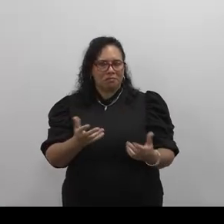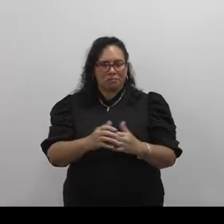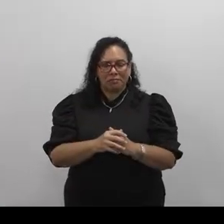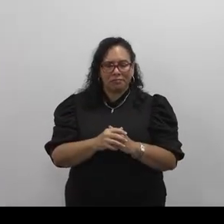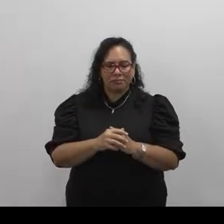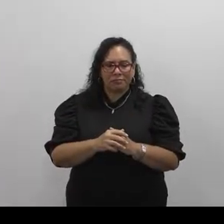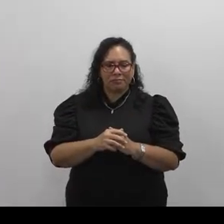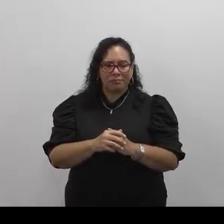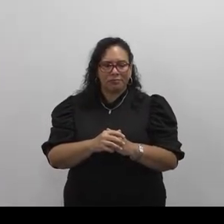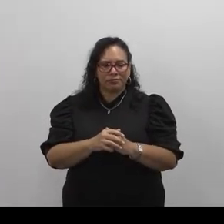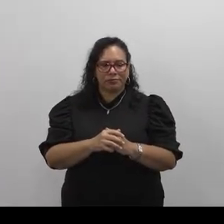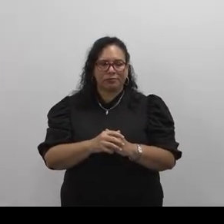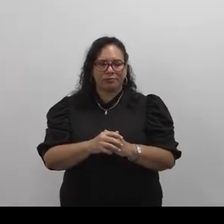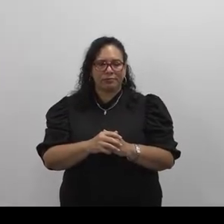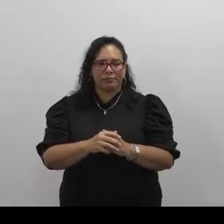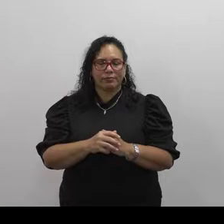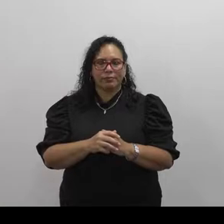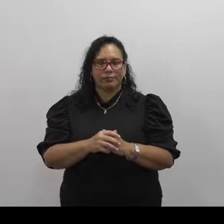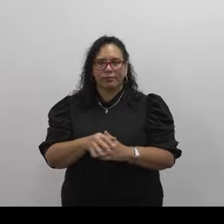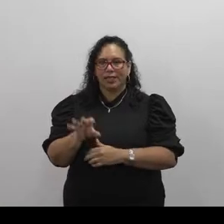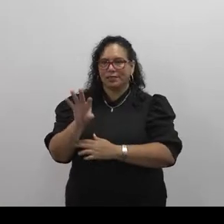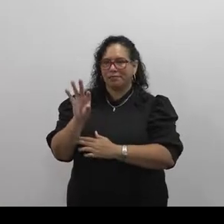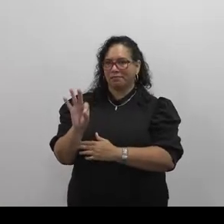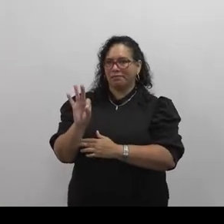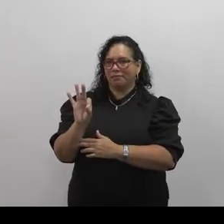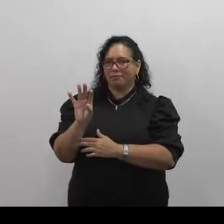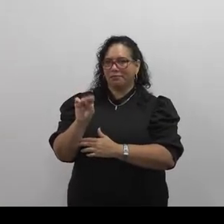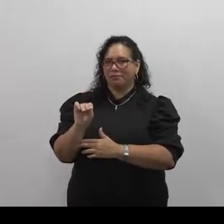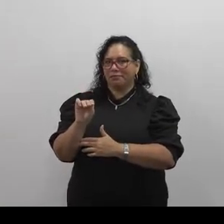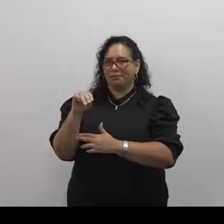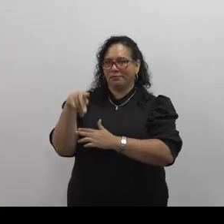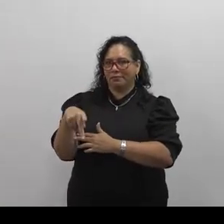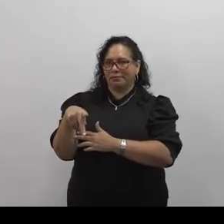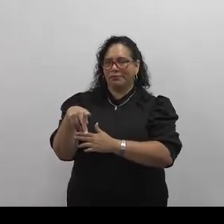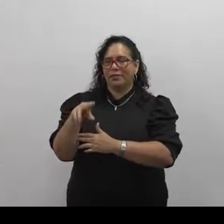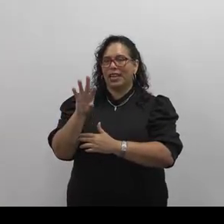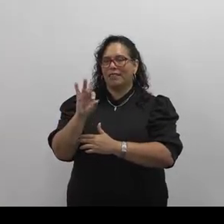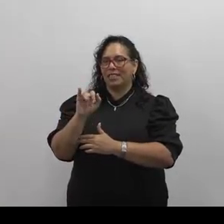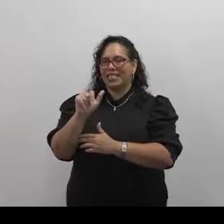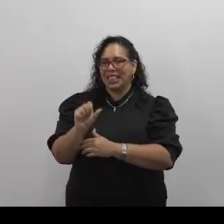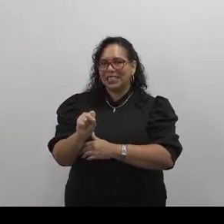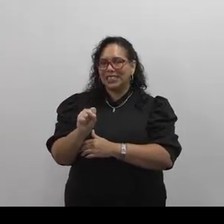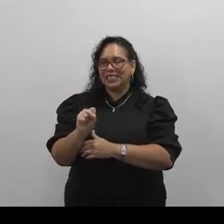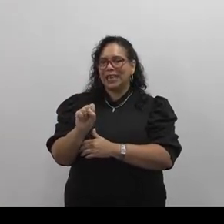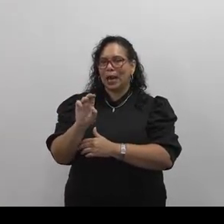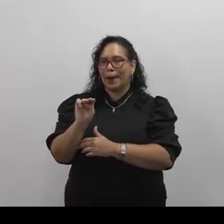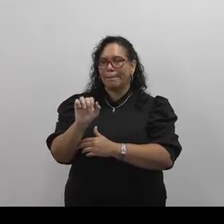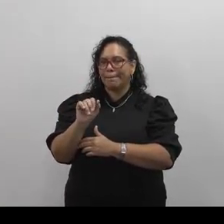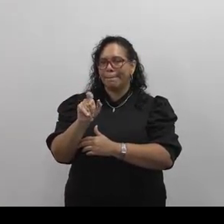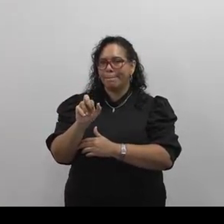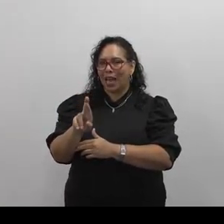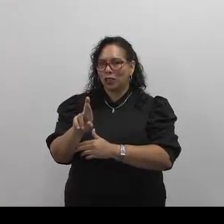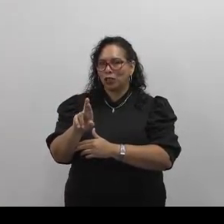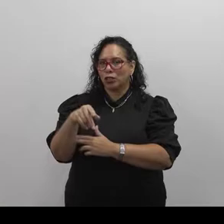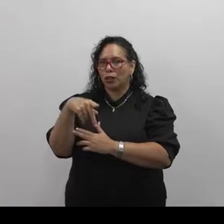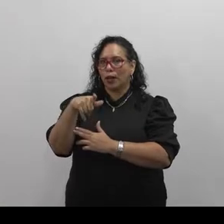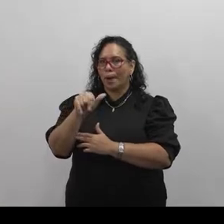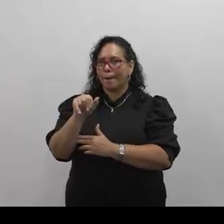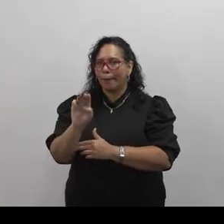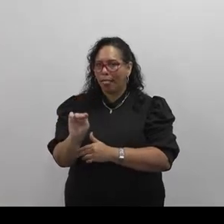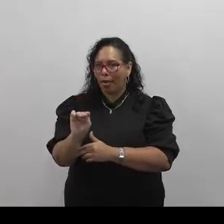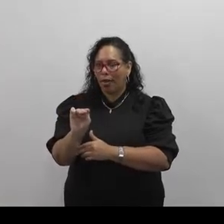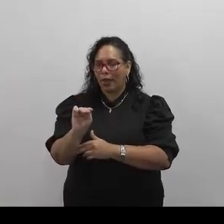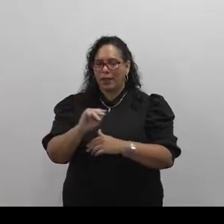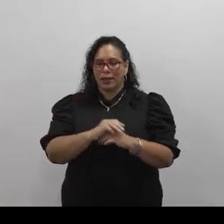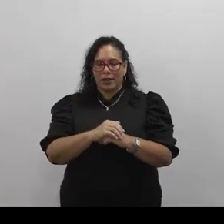district? So we're gonna start off with the master plan this morning. Of course, most importantly, this plan is very much informed by a number